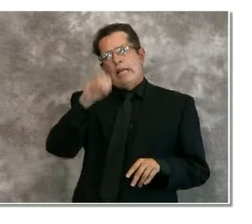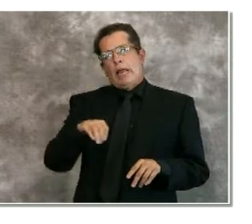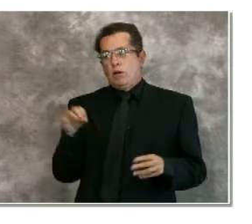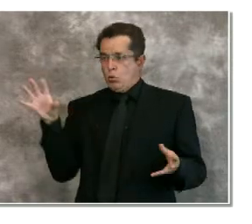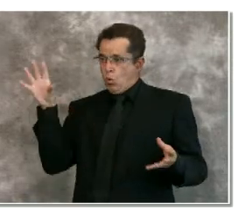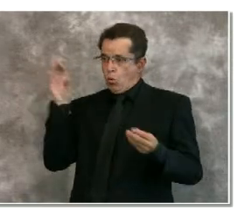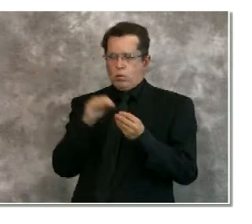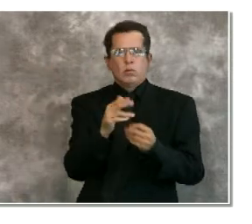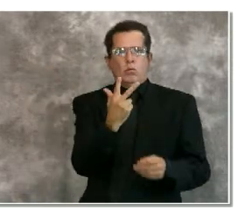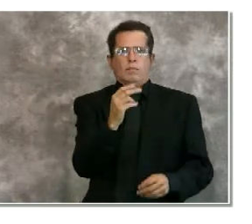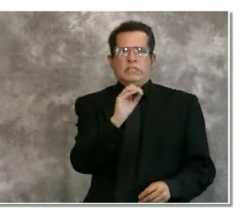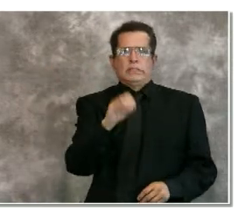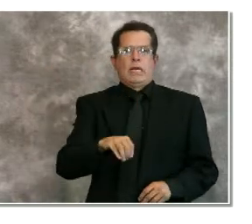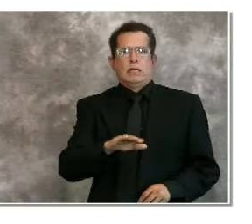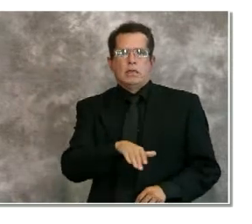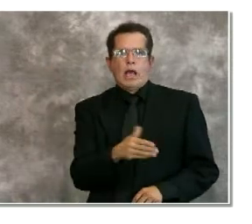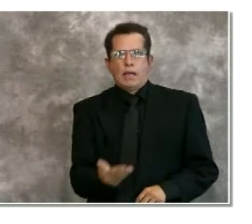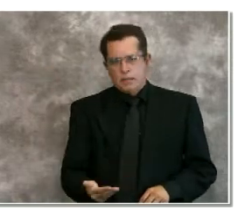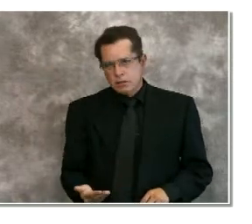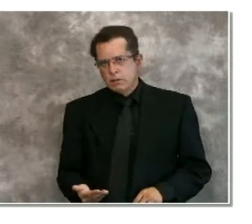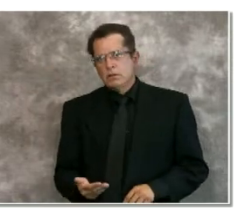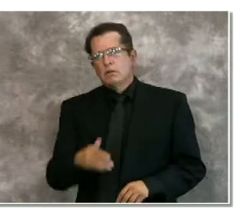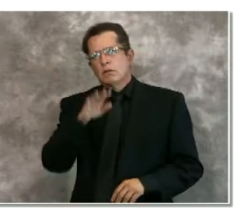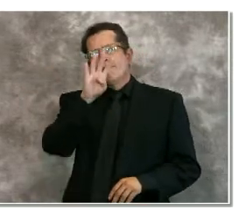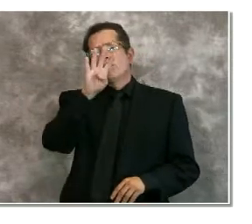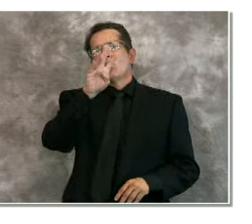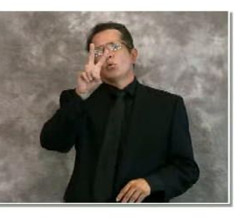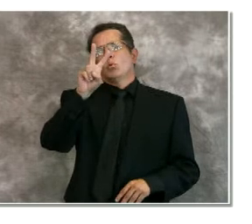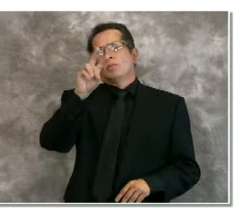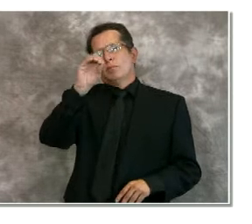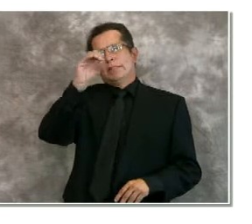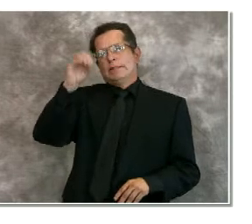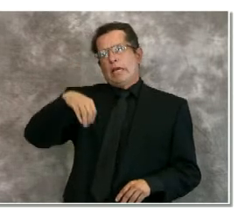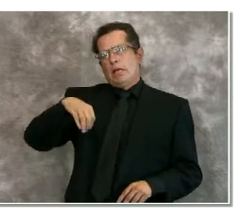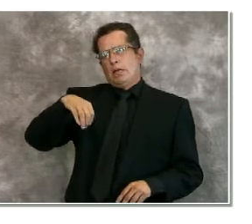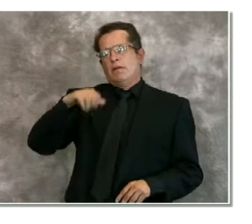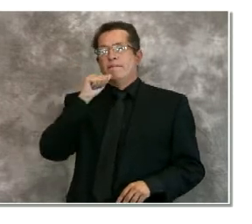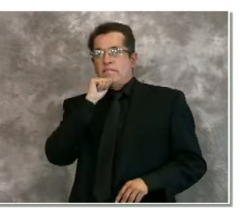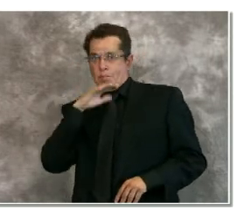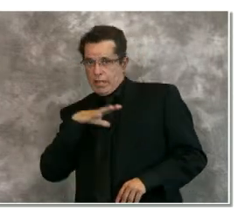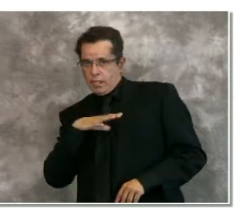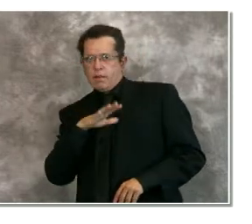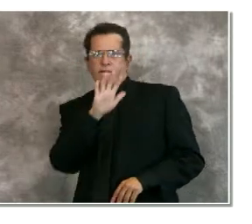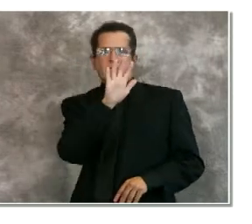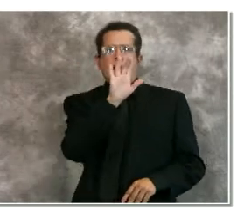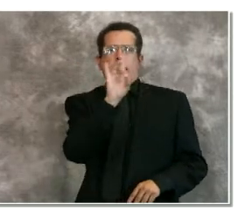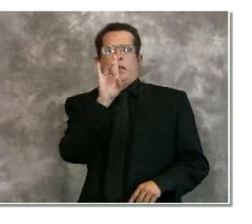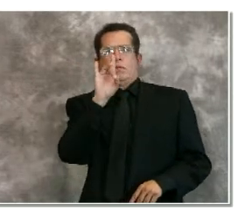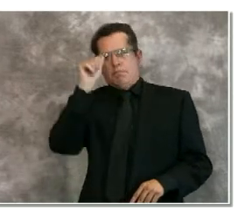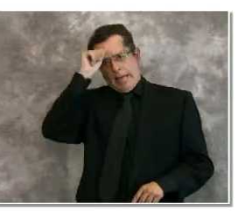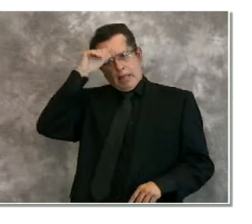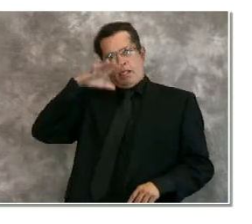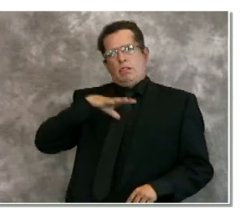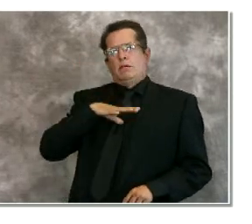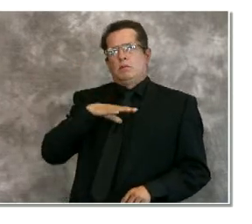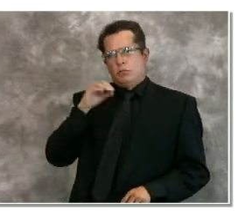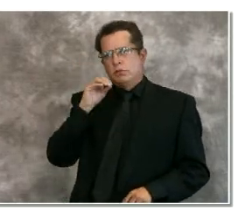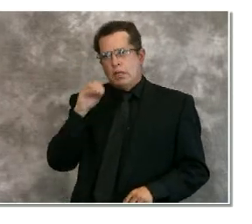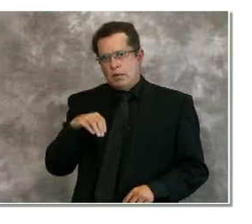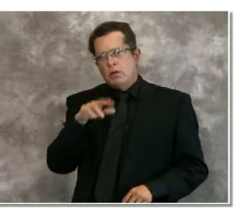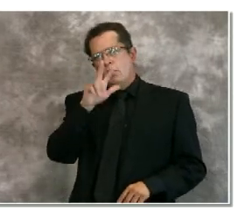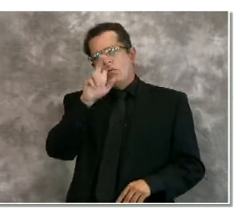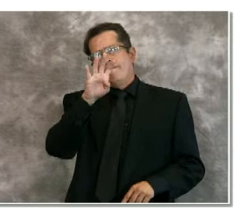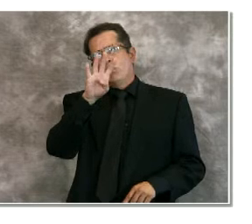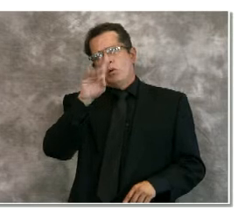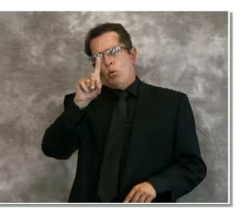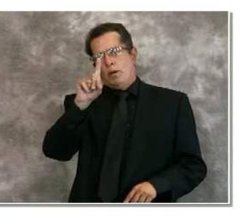total cases. Of the total number of deaths, 42% were female, 58% were male.